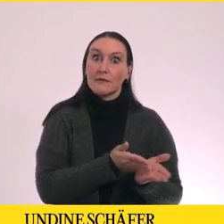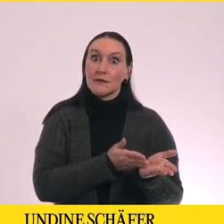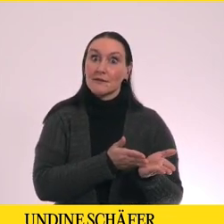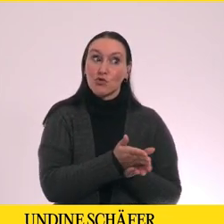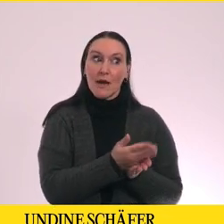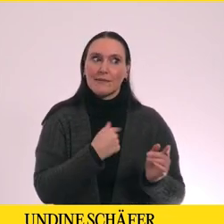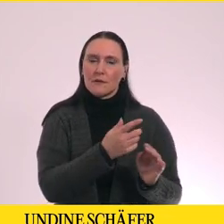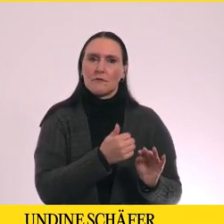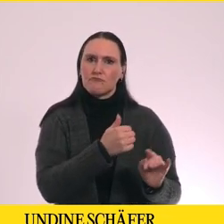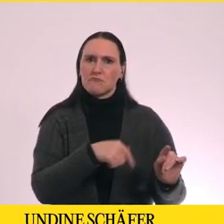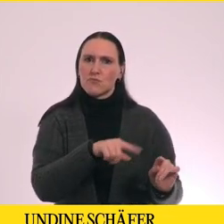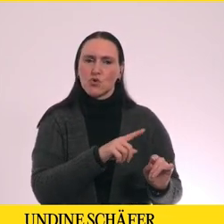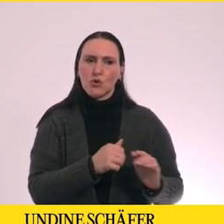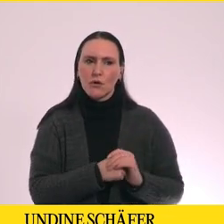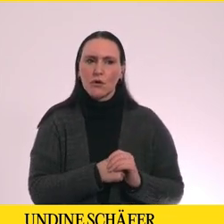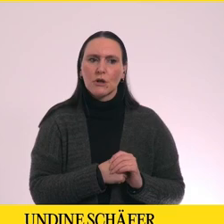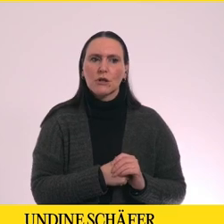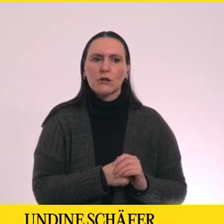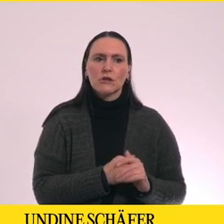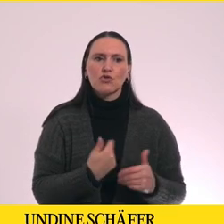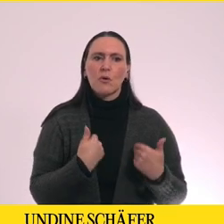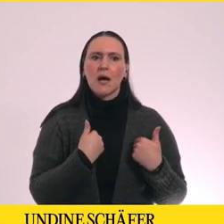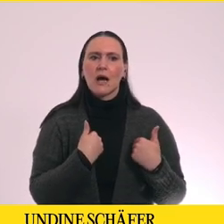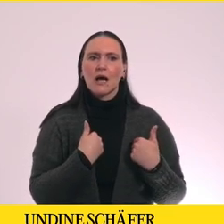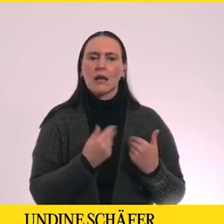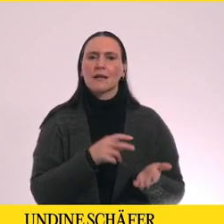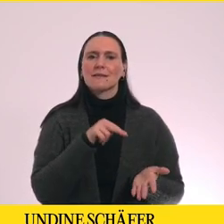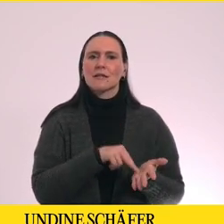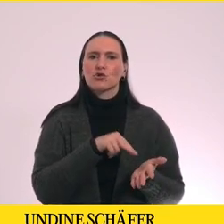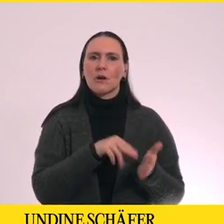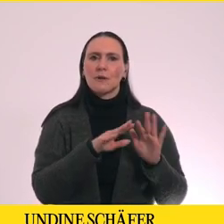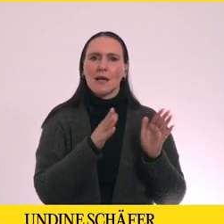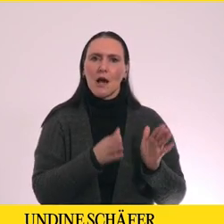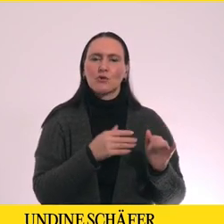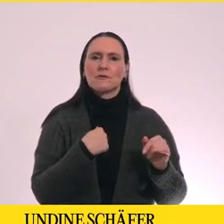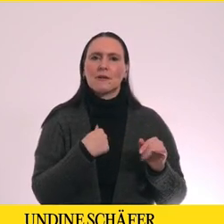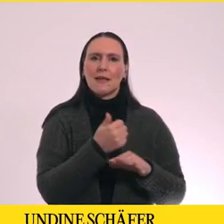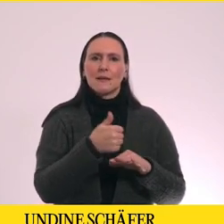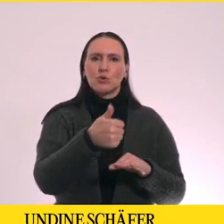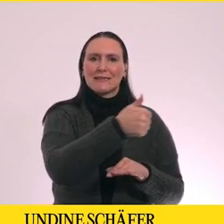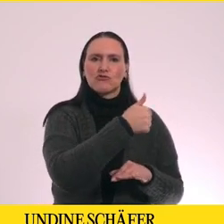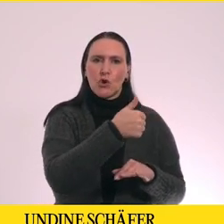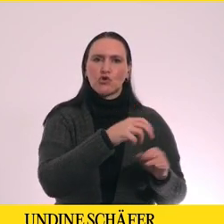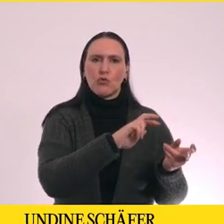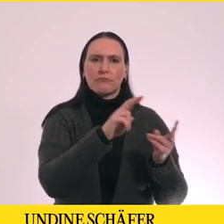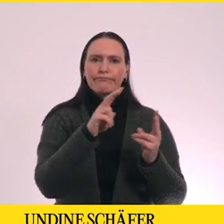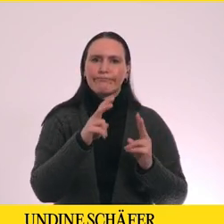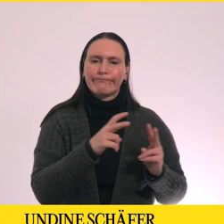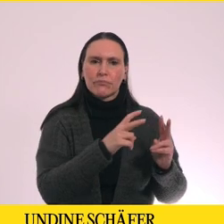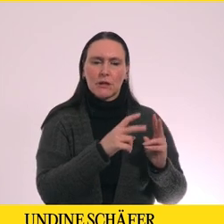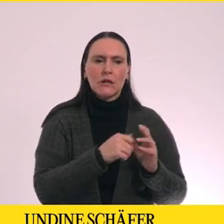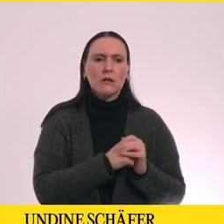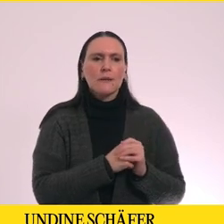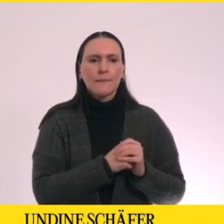the position in which I found myself inside Trampoline House for the very first time, because everyone, it was